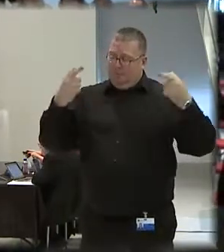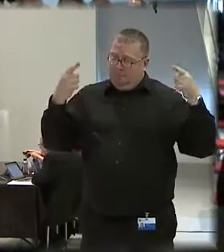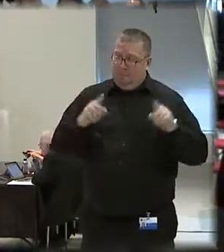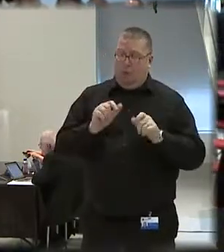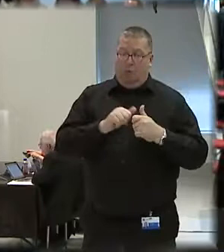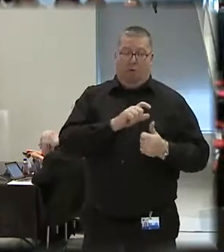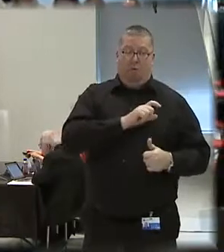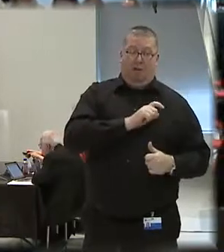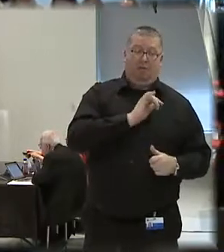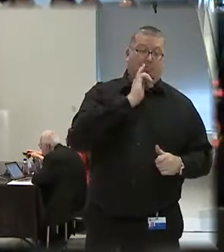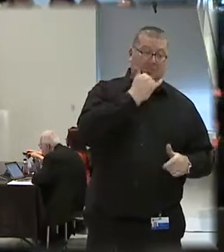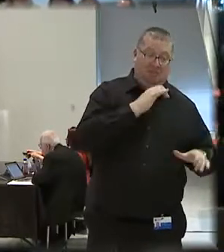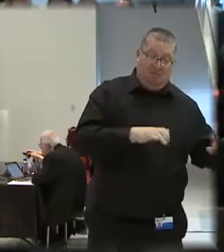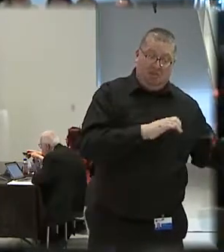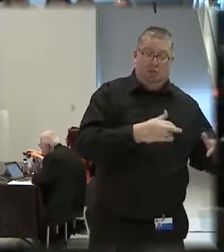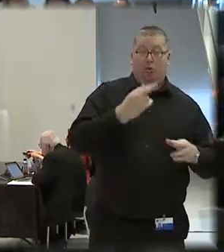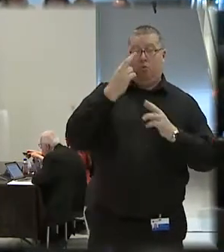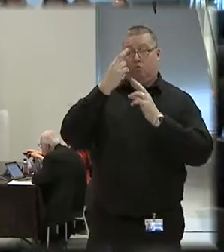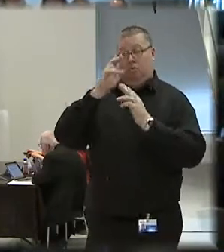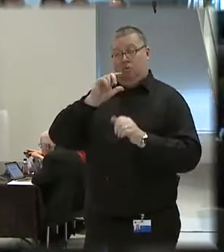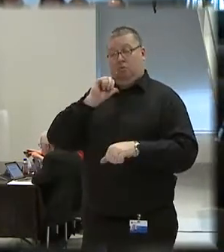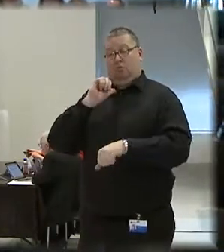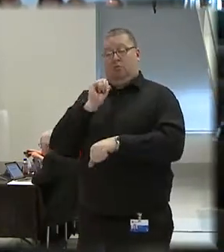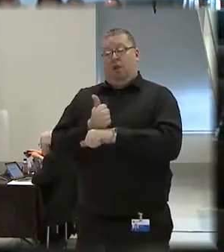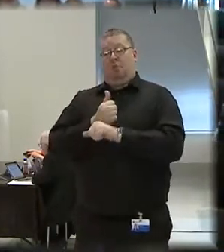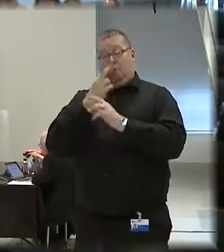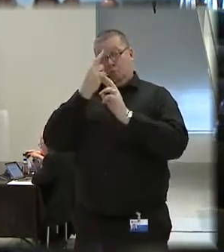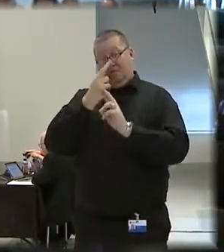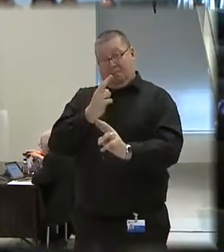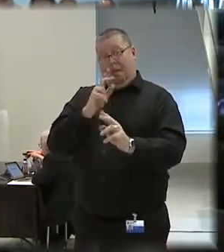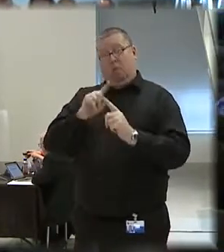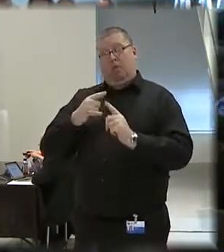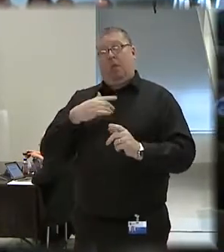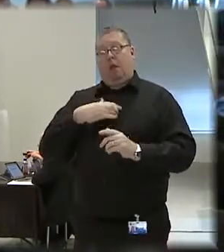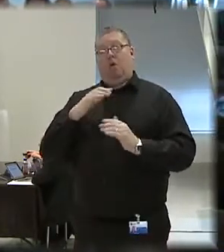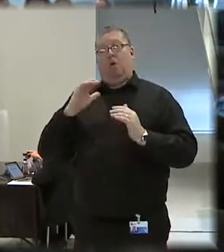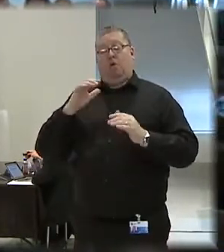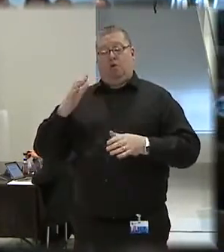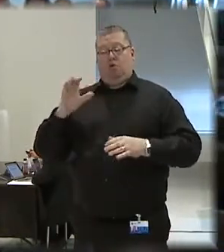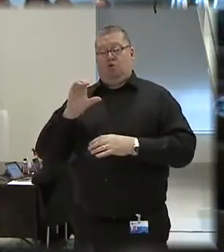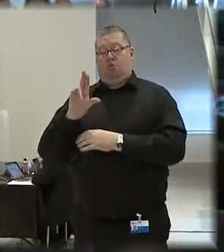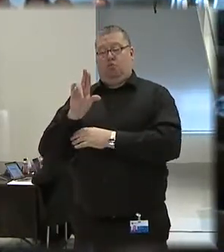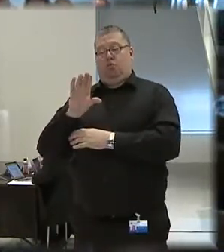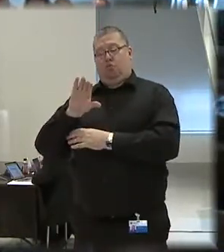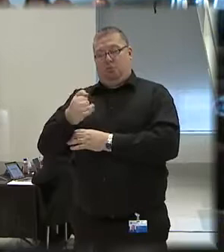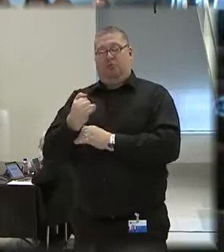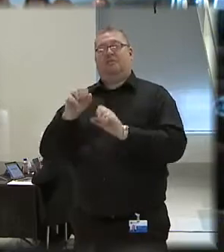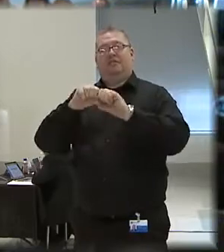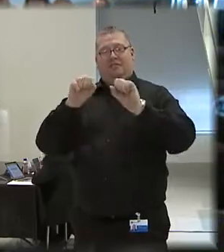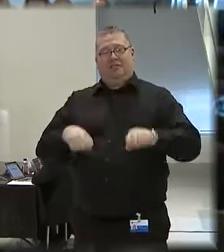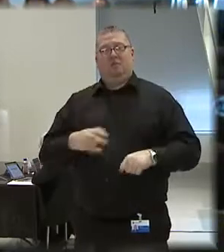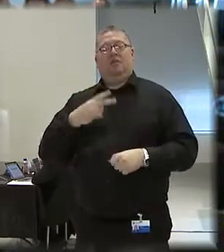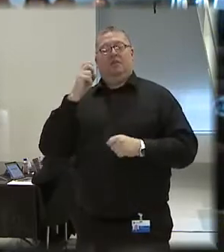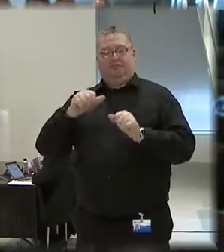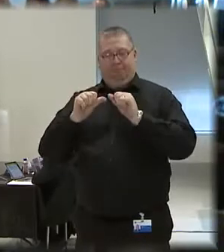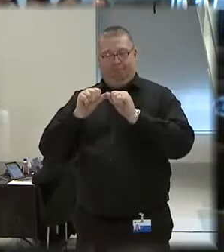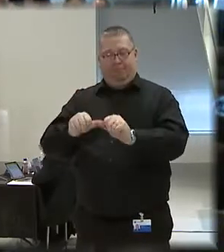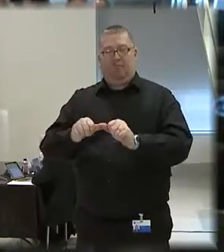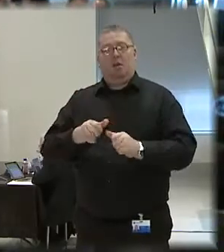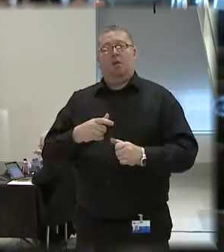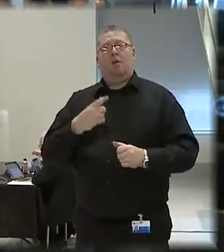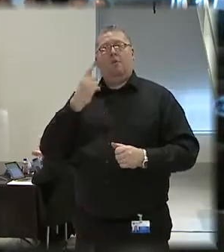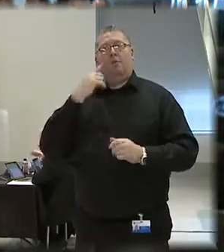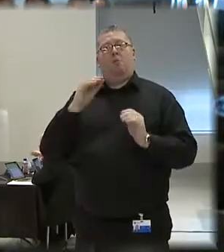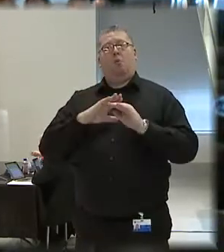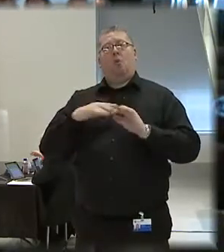misconduct and restore integrity and confidence in our criminal justice system, I know that we can get there. On behalf of the more than 1 million Color of